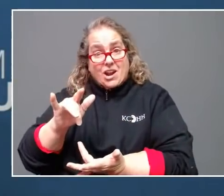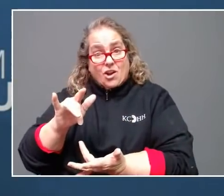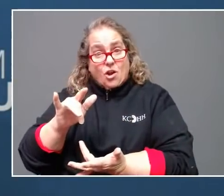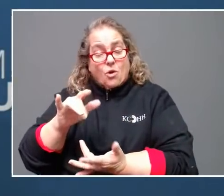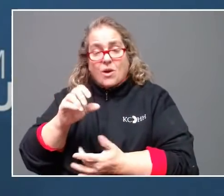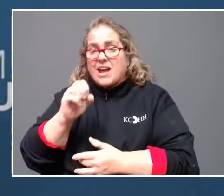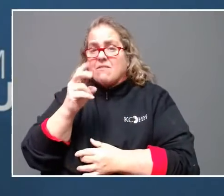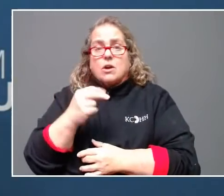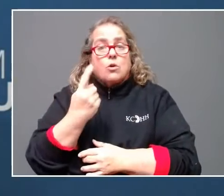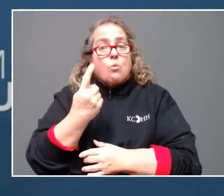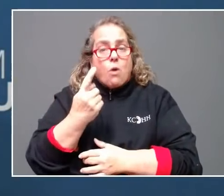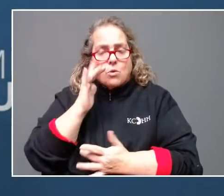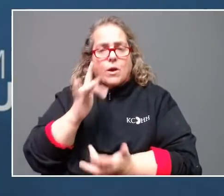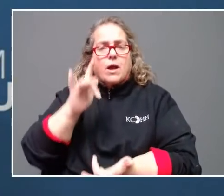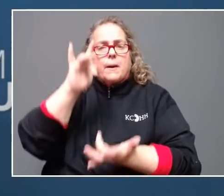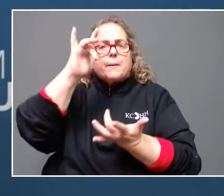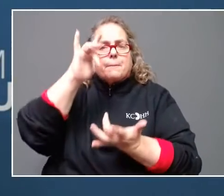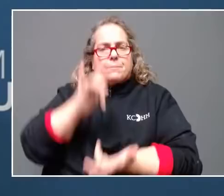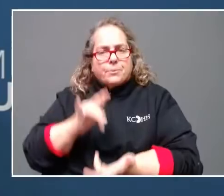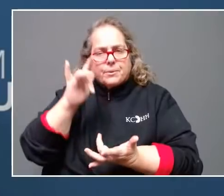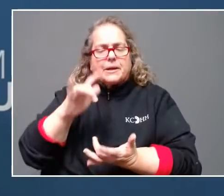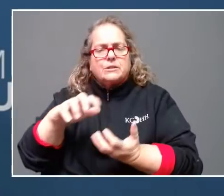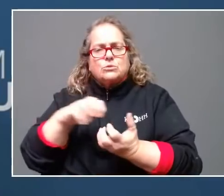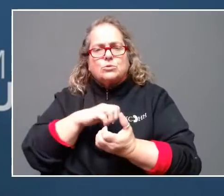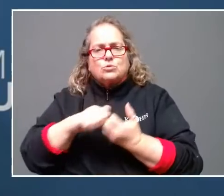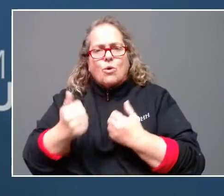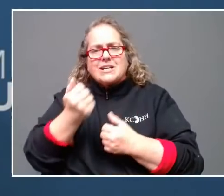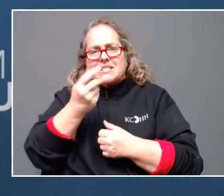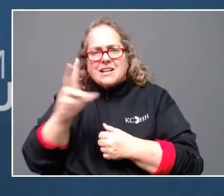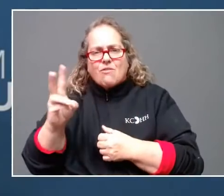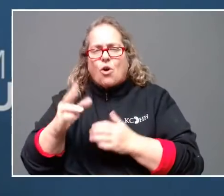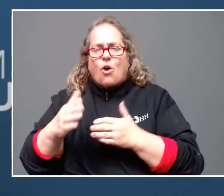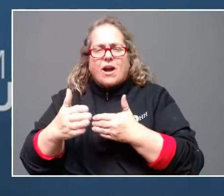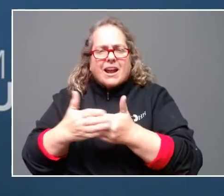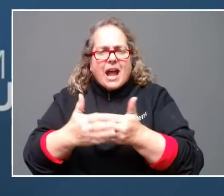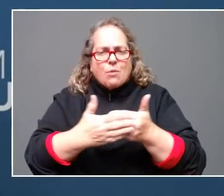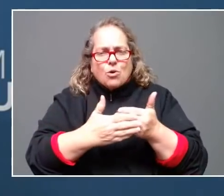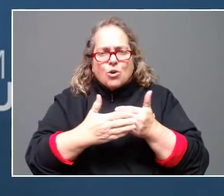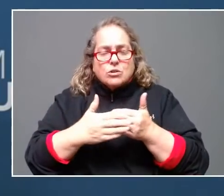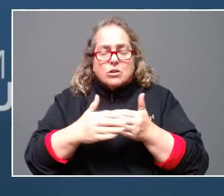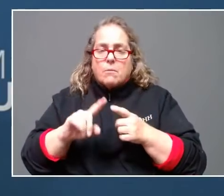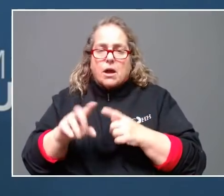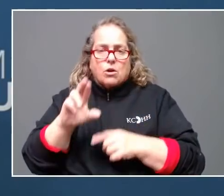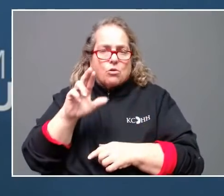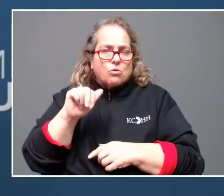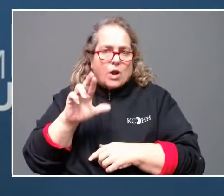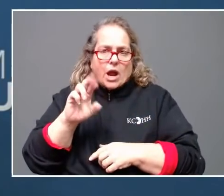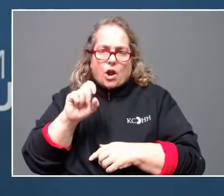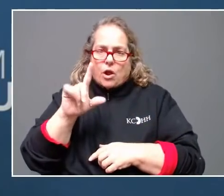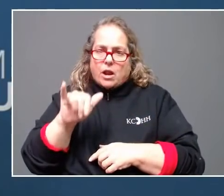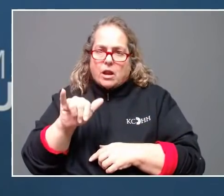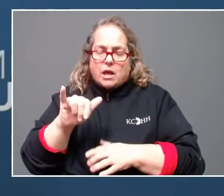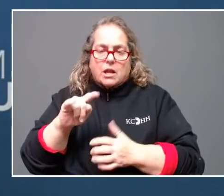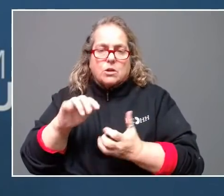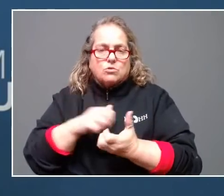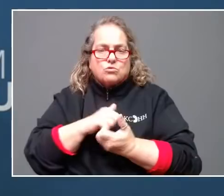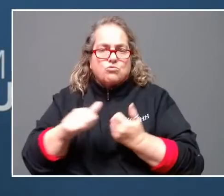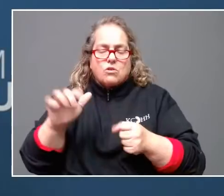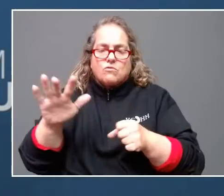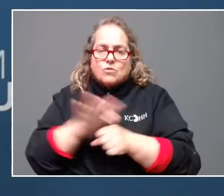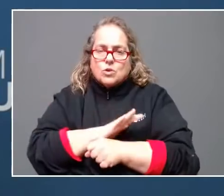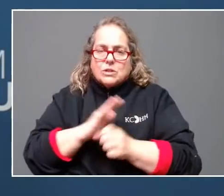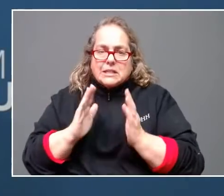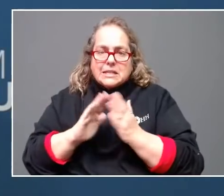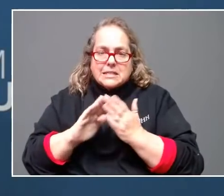touch down, maybe destroy several neighborhoods. But rarely, if ever, does it destroy entire cities,